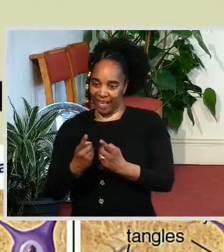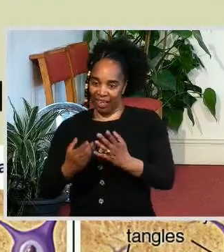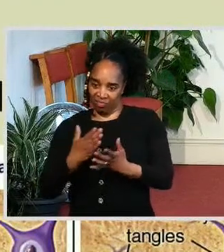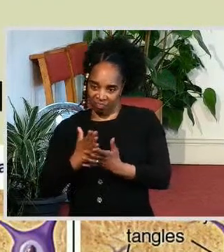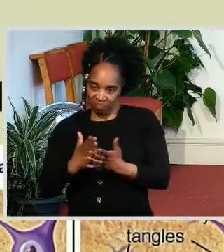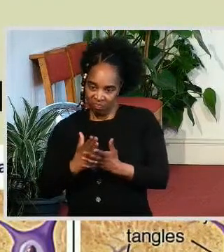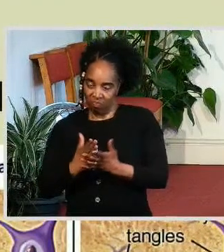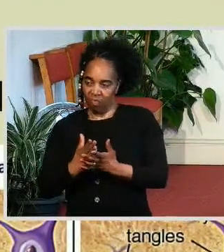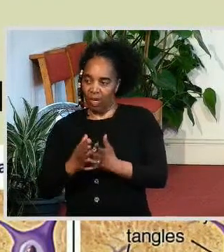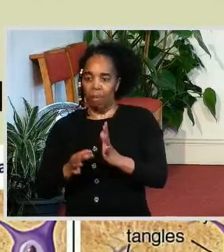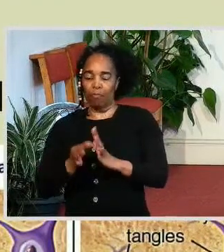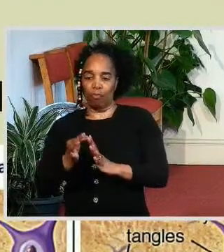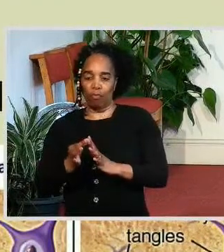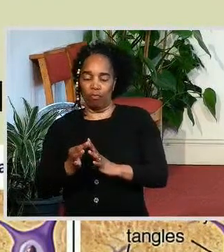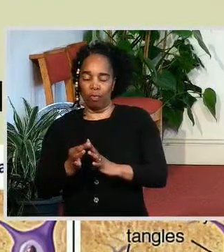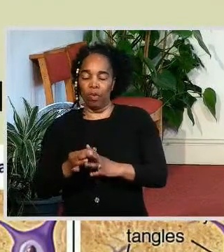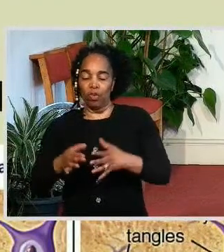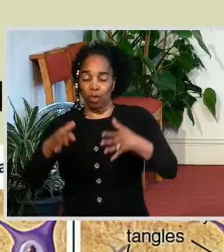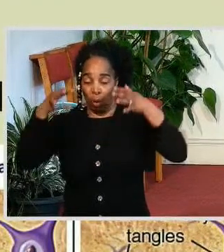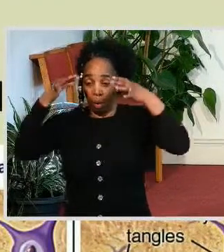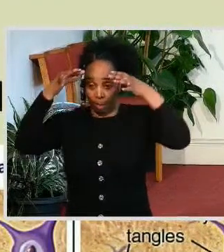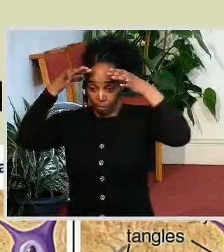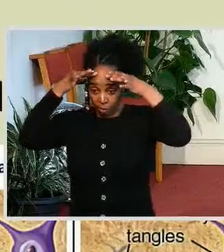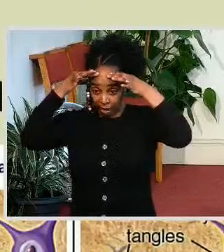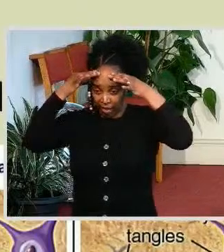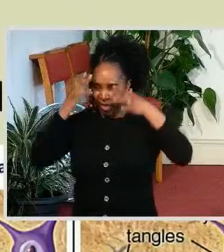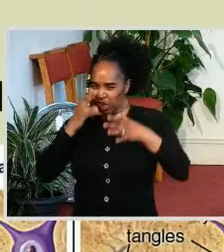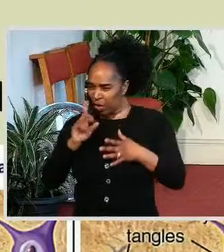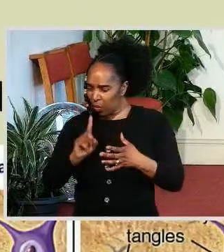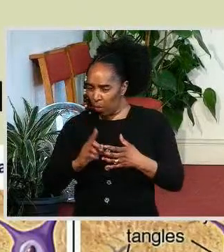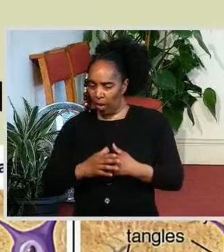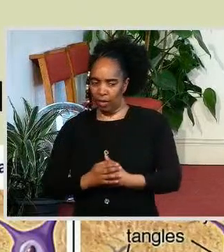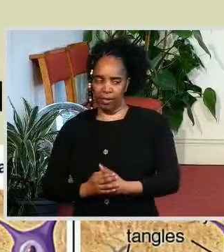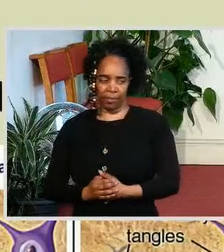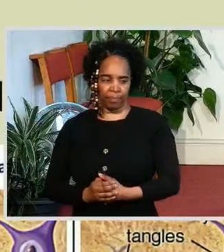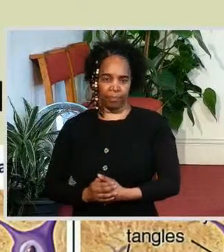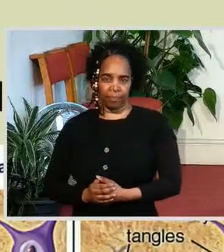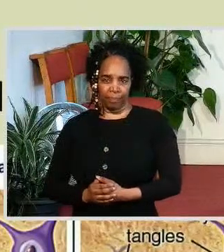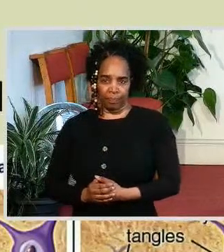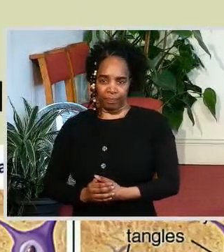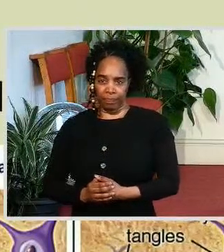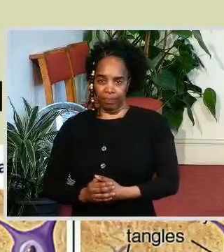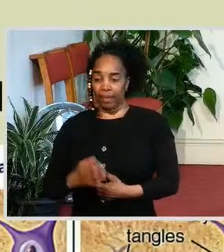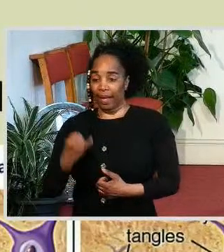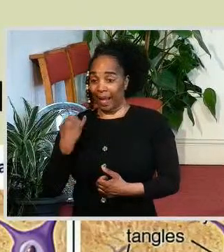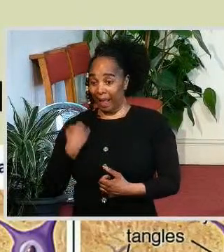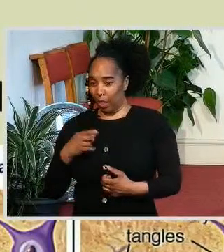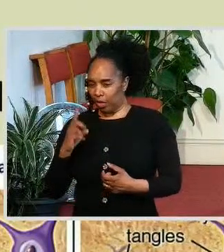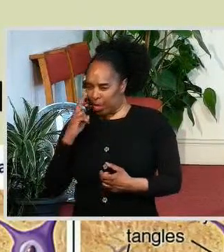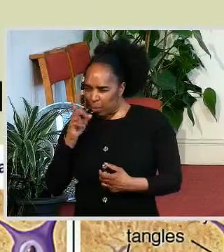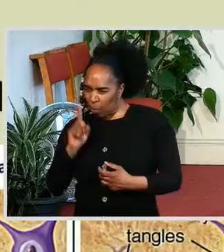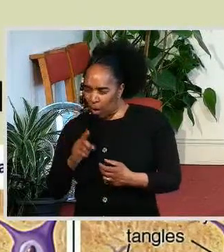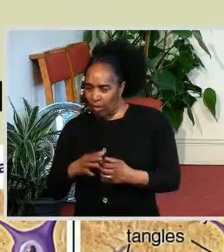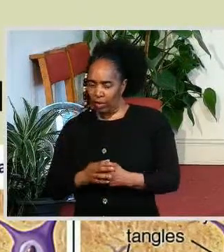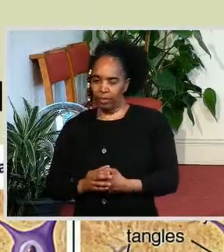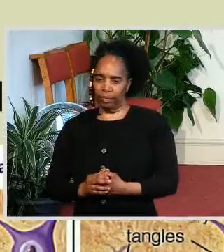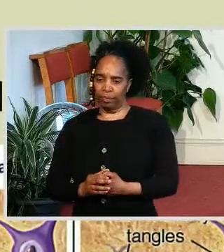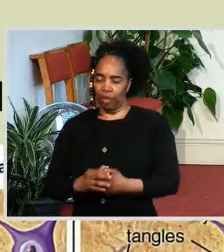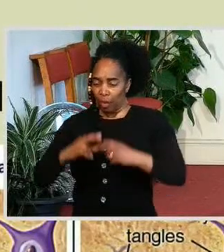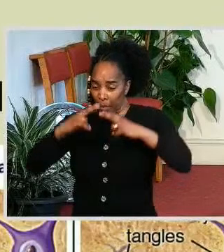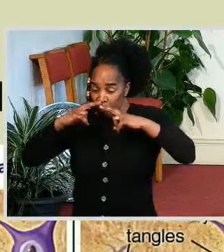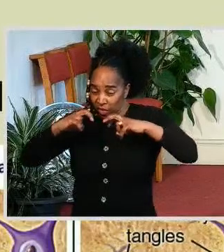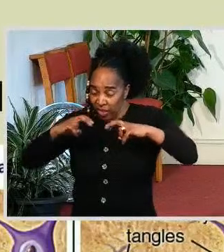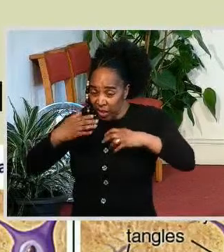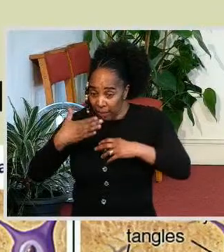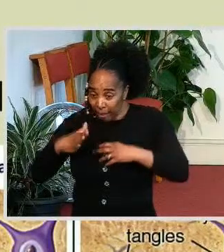So some of the things we look at in the brain, so what do we see in somebody's brain when somebody's got Alzheimer's? And these studies are usually